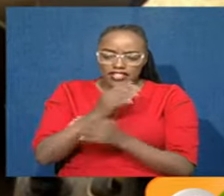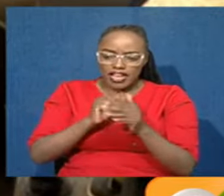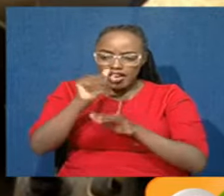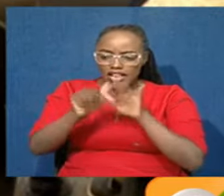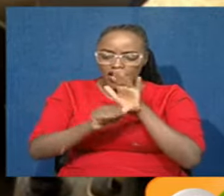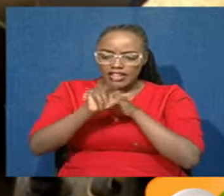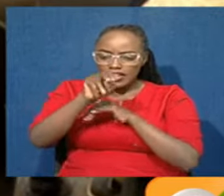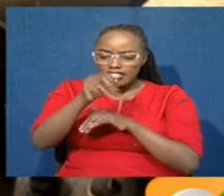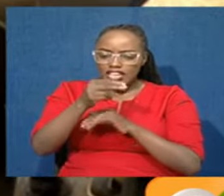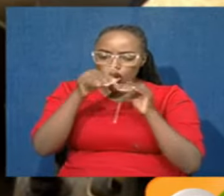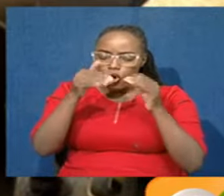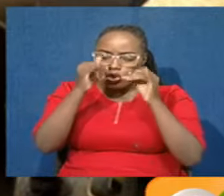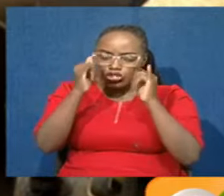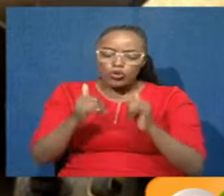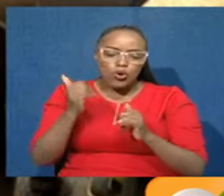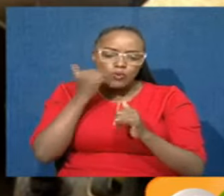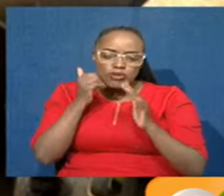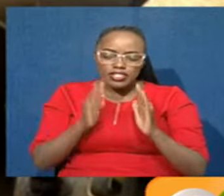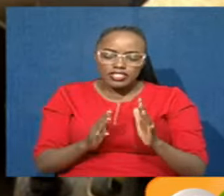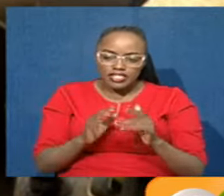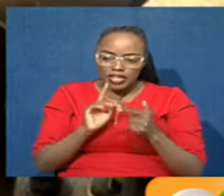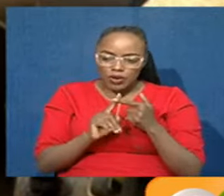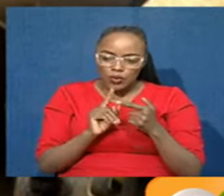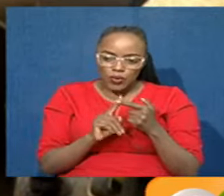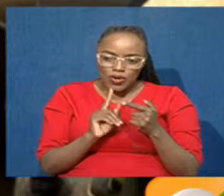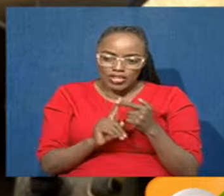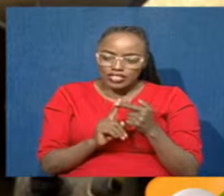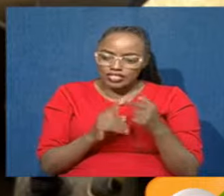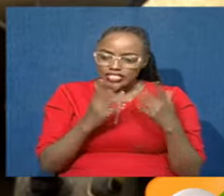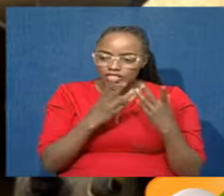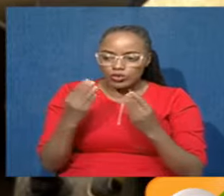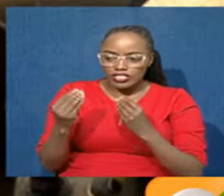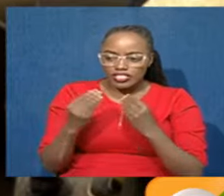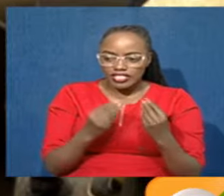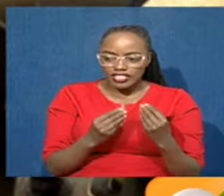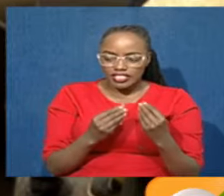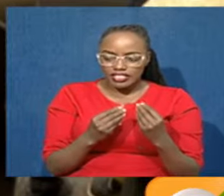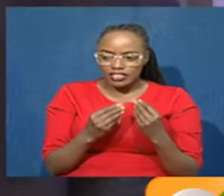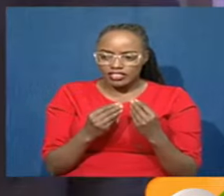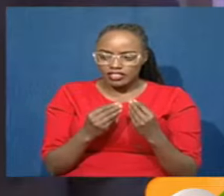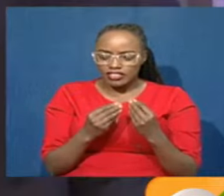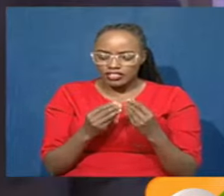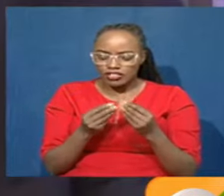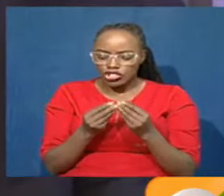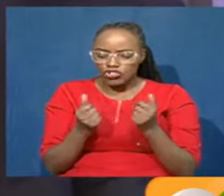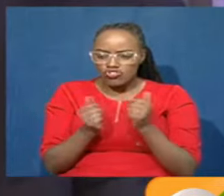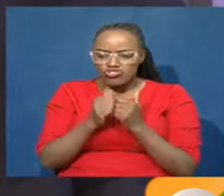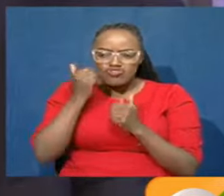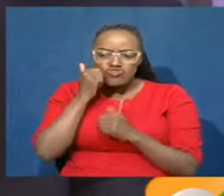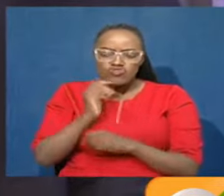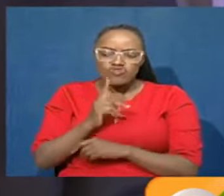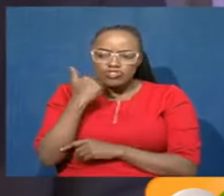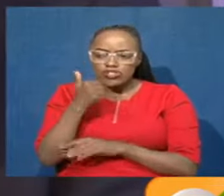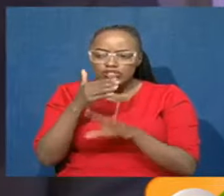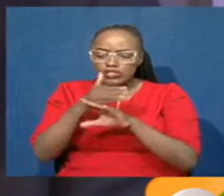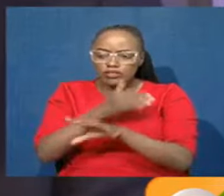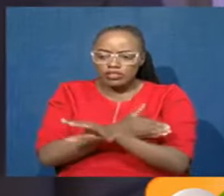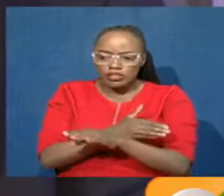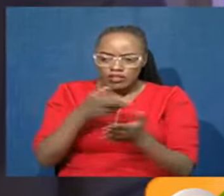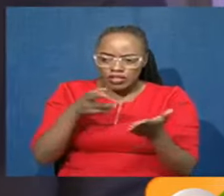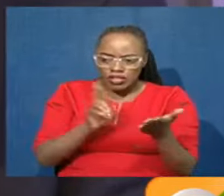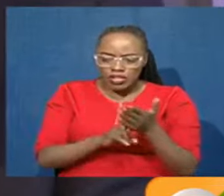their new patients? One, it was easy actually to deal with patients who are initially registered